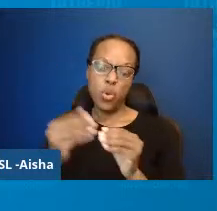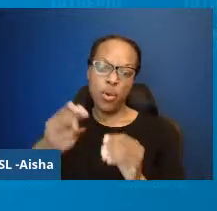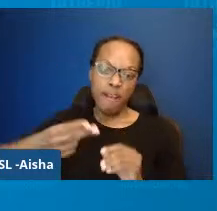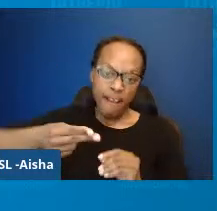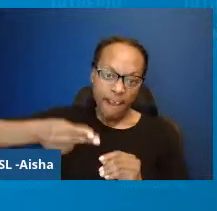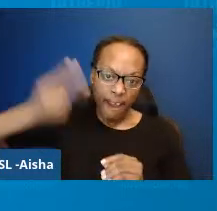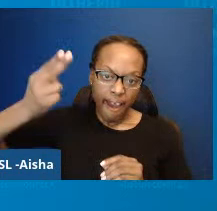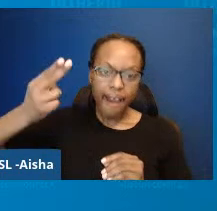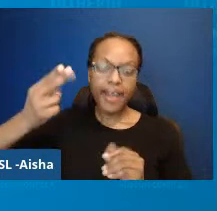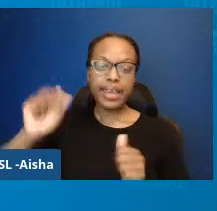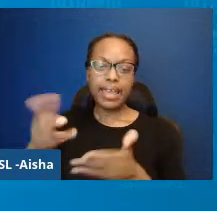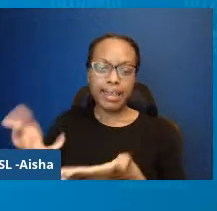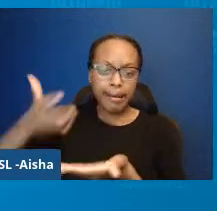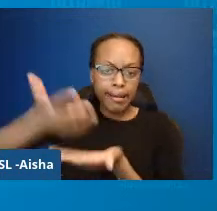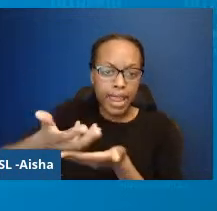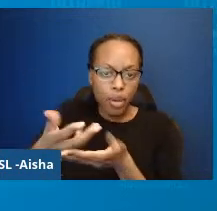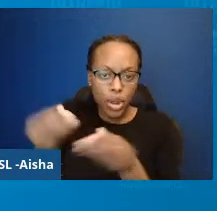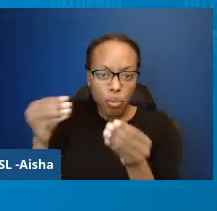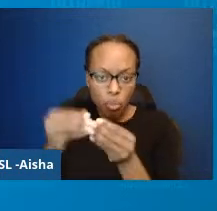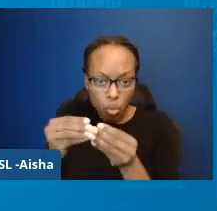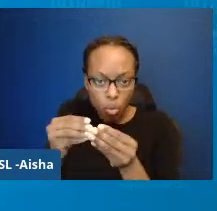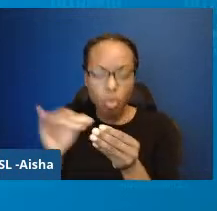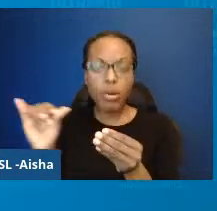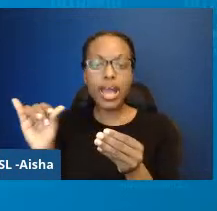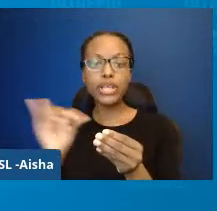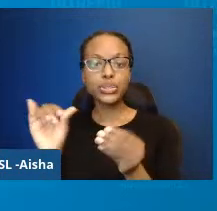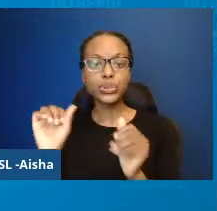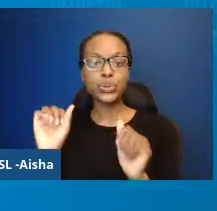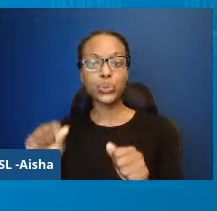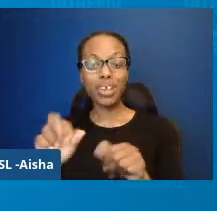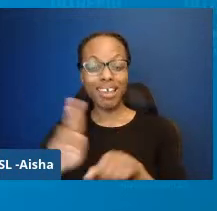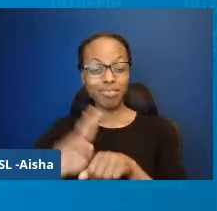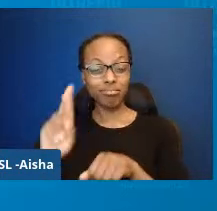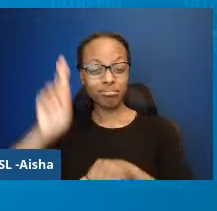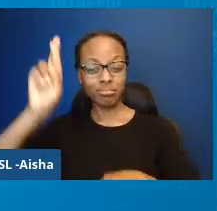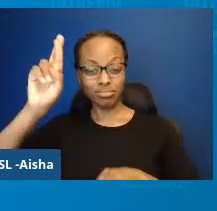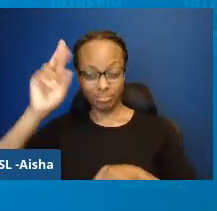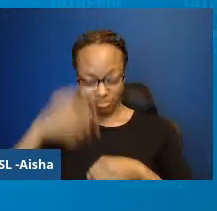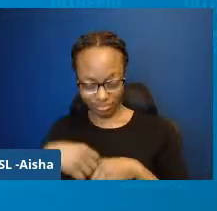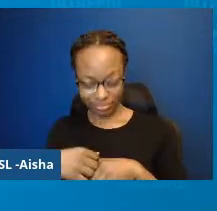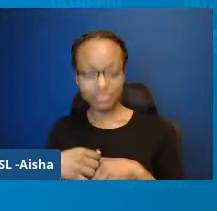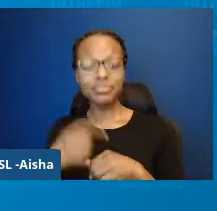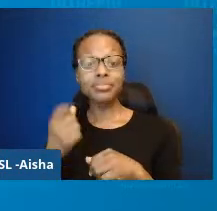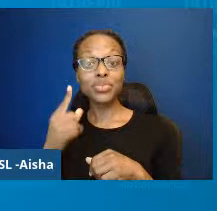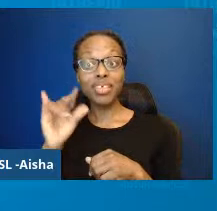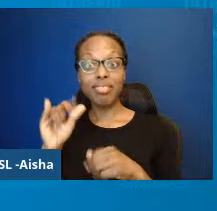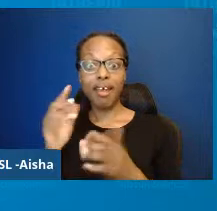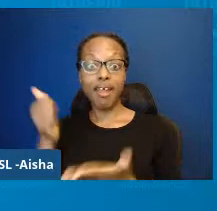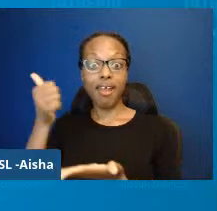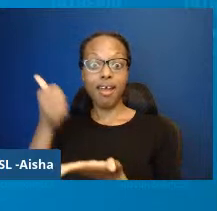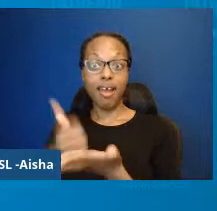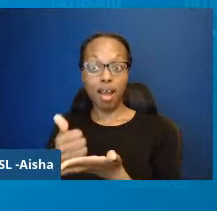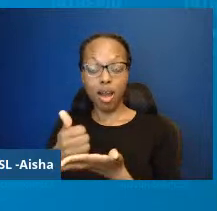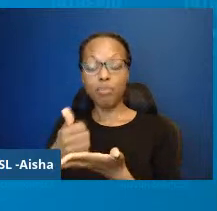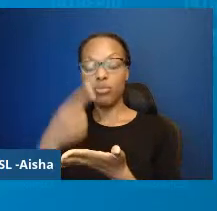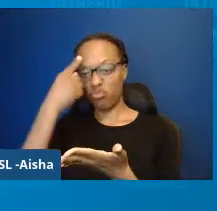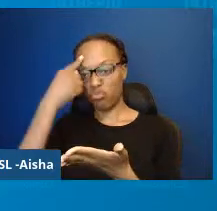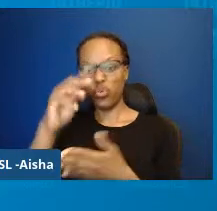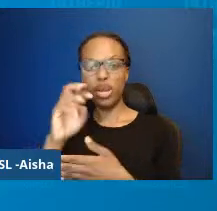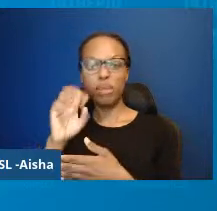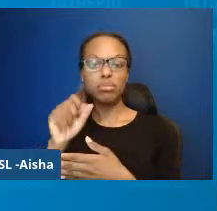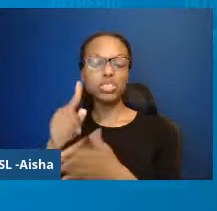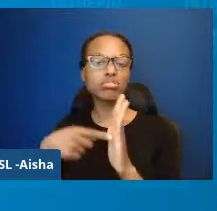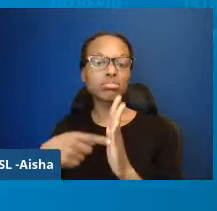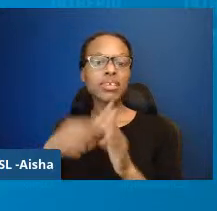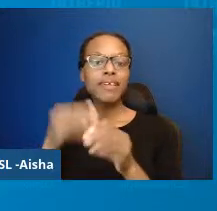greater inclination from the equator. All essential for missions like repairing Hubble or building the International Space Station.